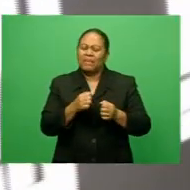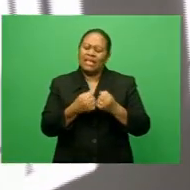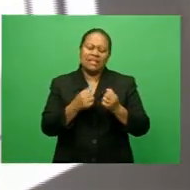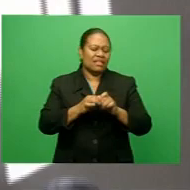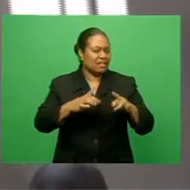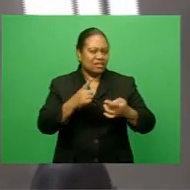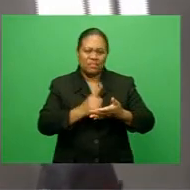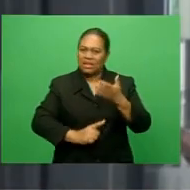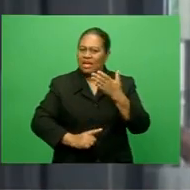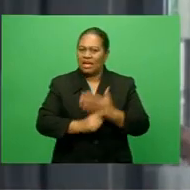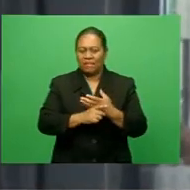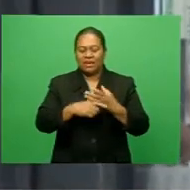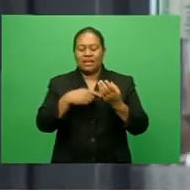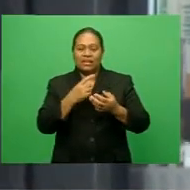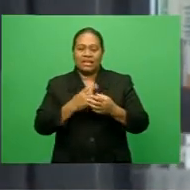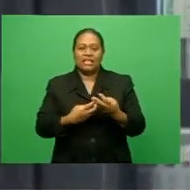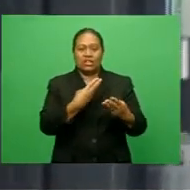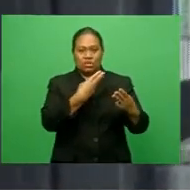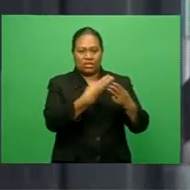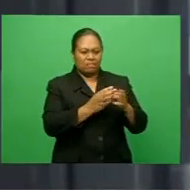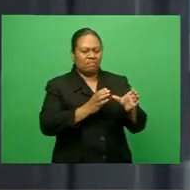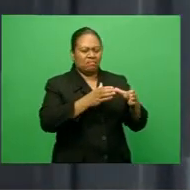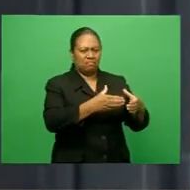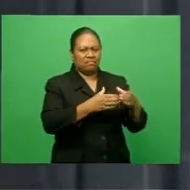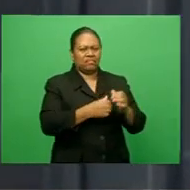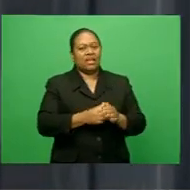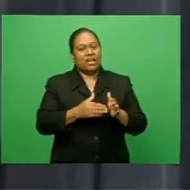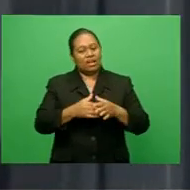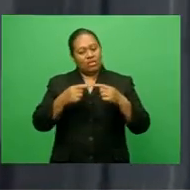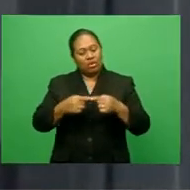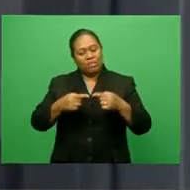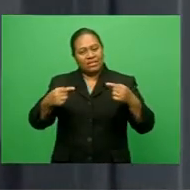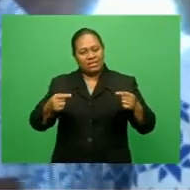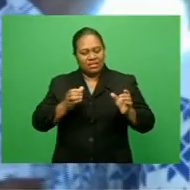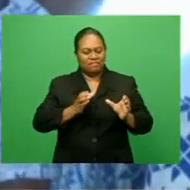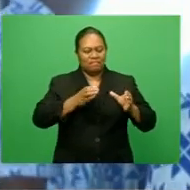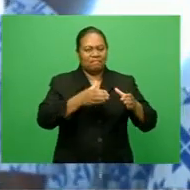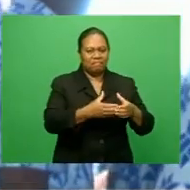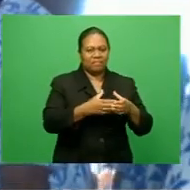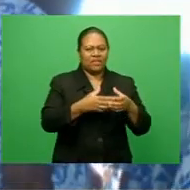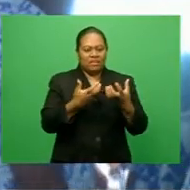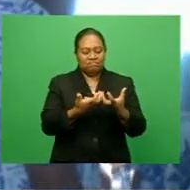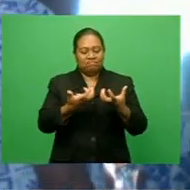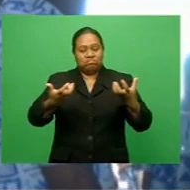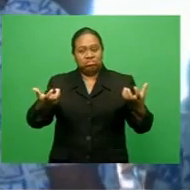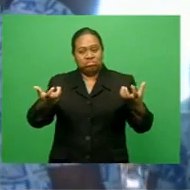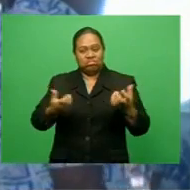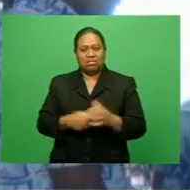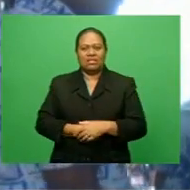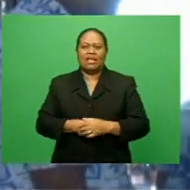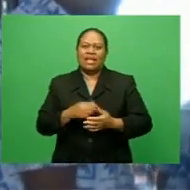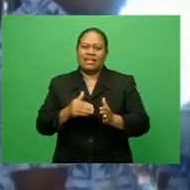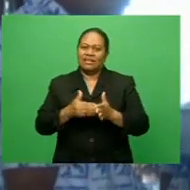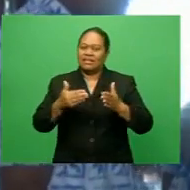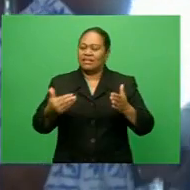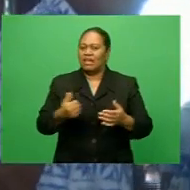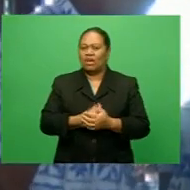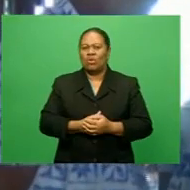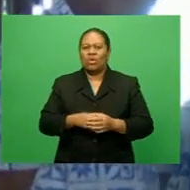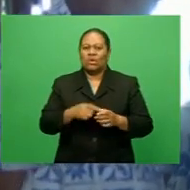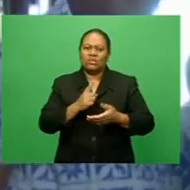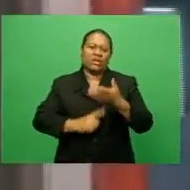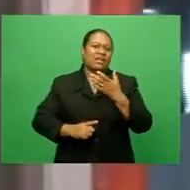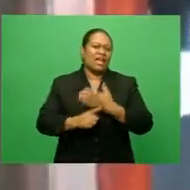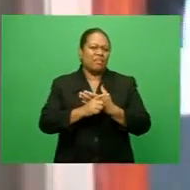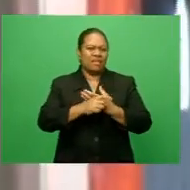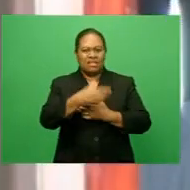major power struggle plaguing the country's biggest opposition party as it spills into two factions, with new disputes and backstabbing